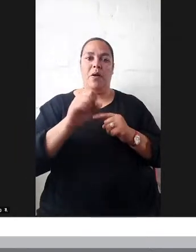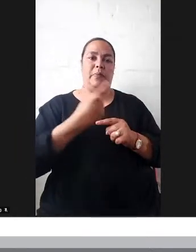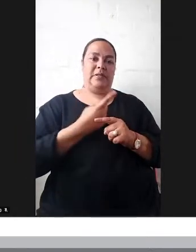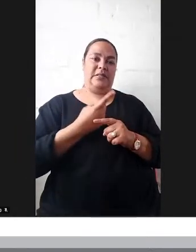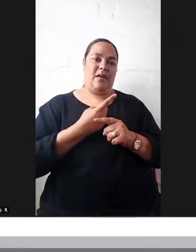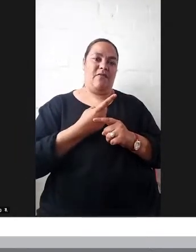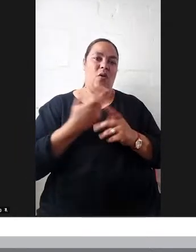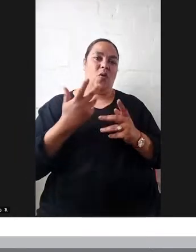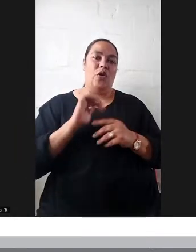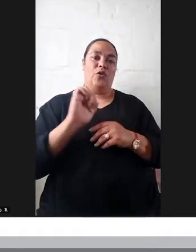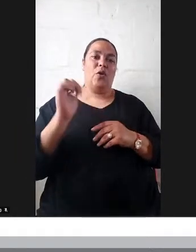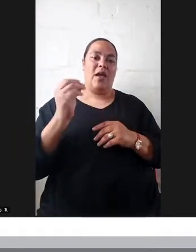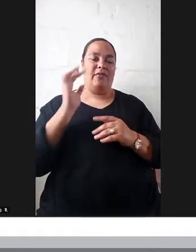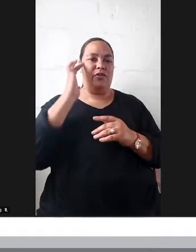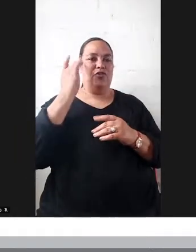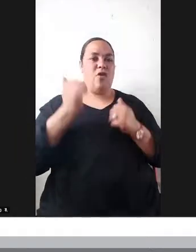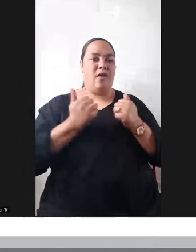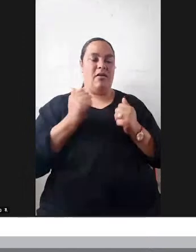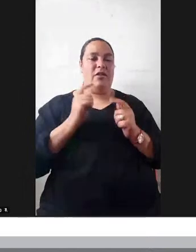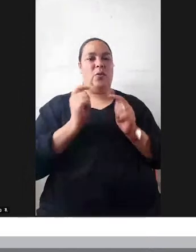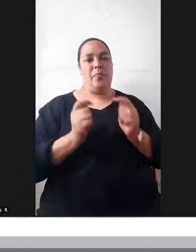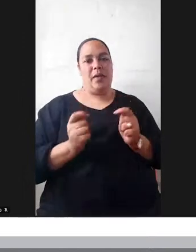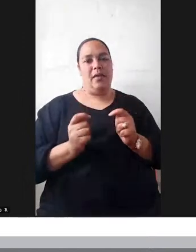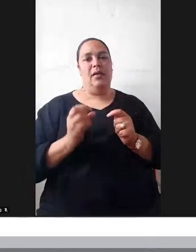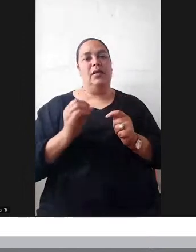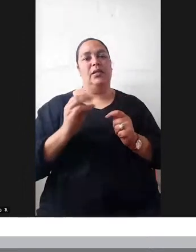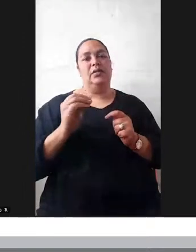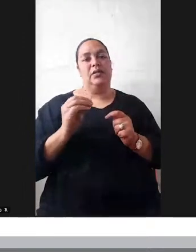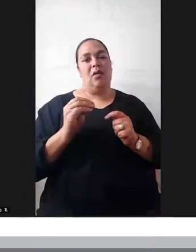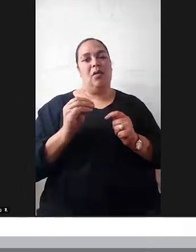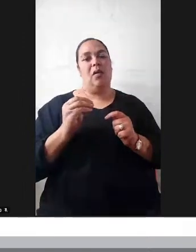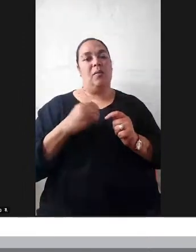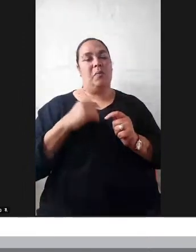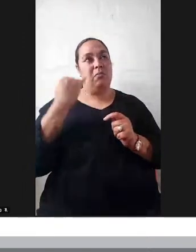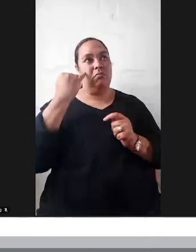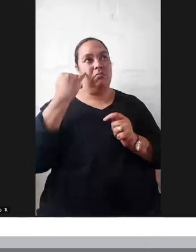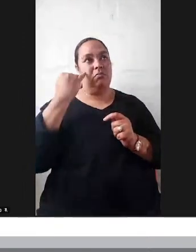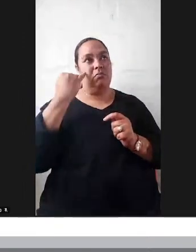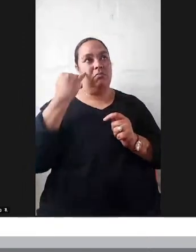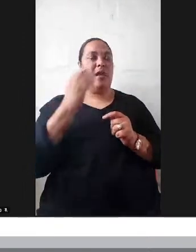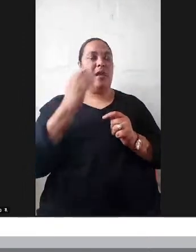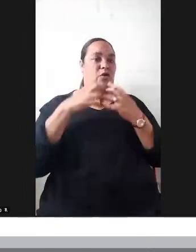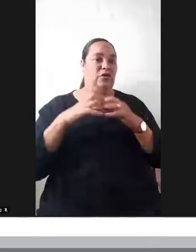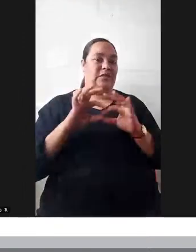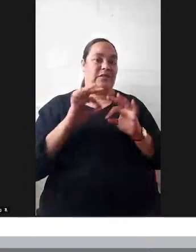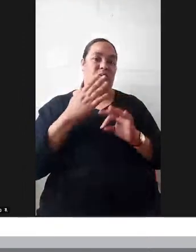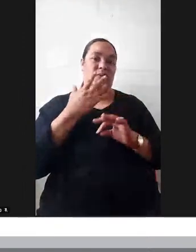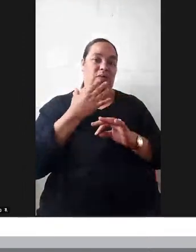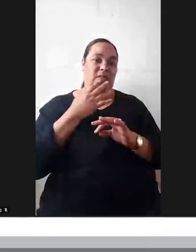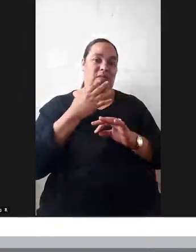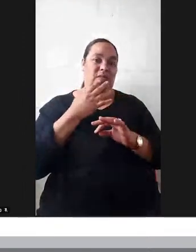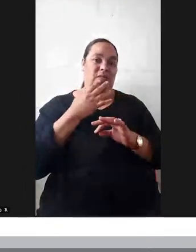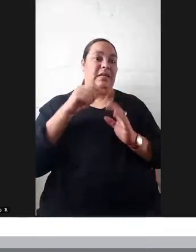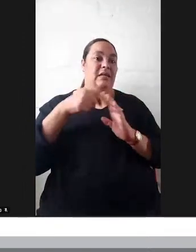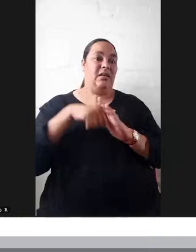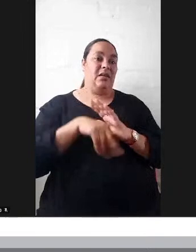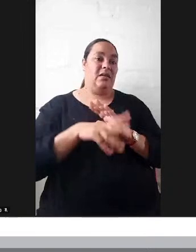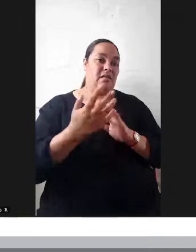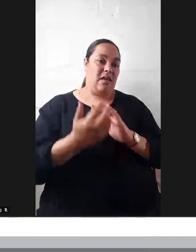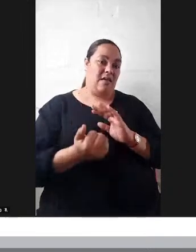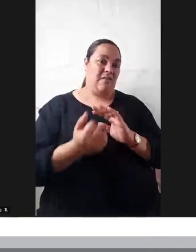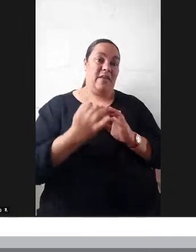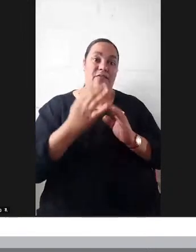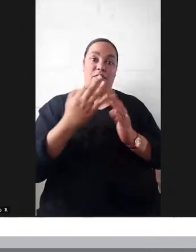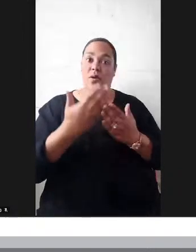have struggled to pay. And so I imagine you have considered this risk in great detail. So if you could share with